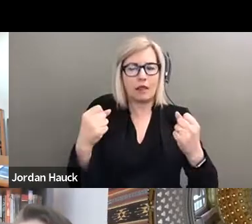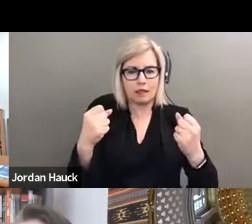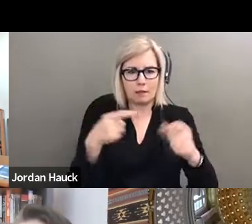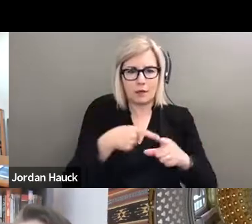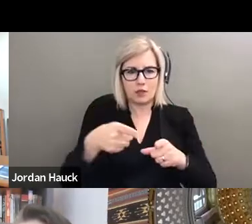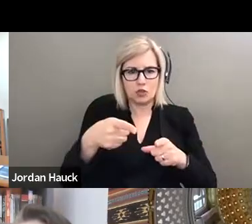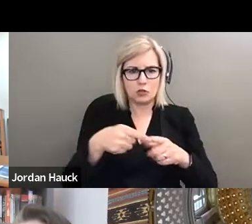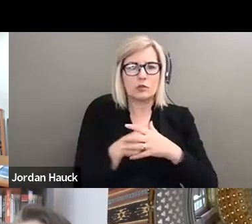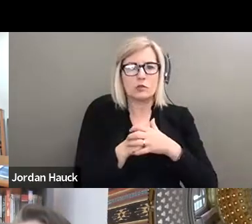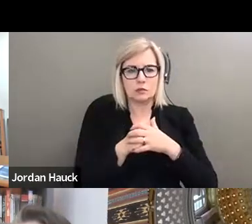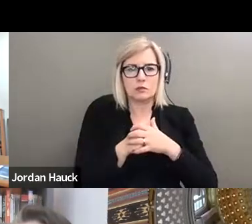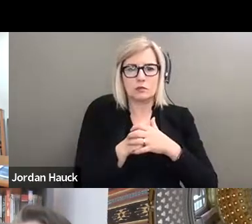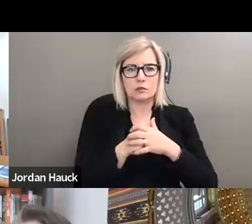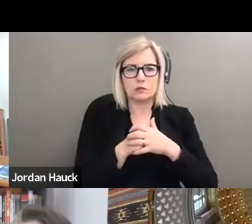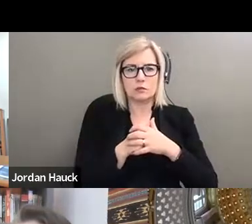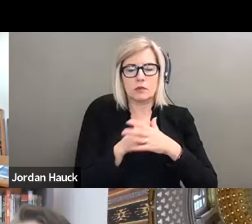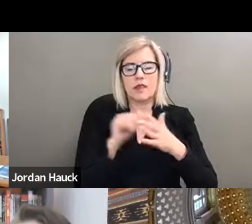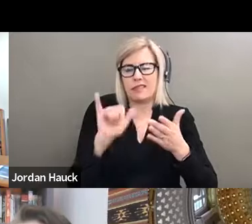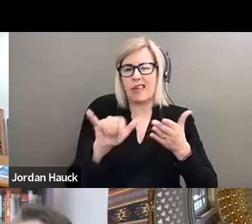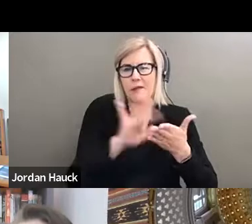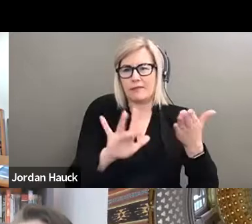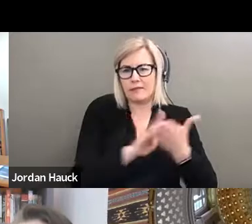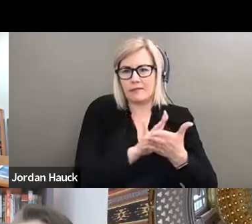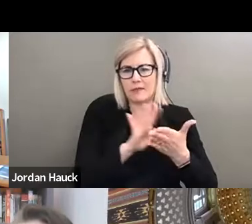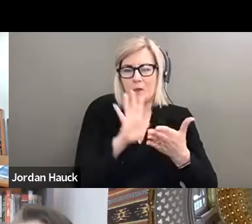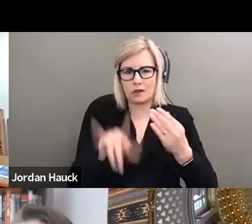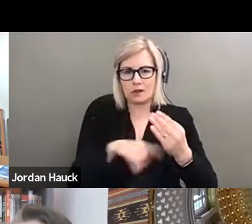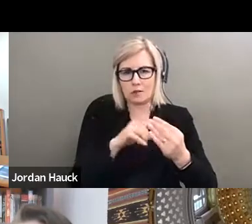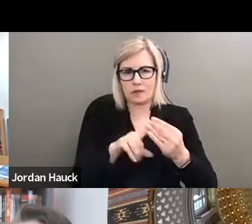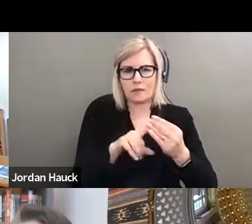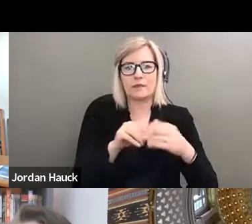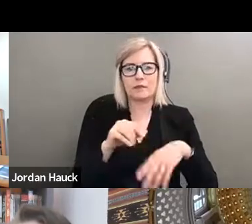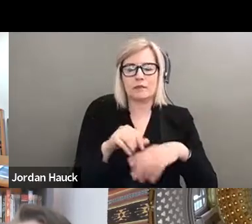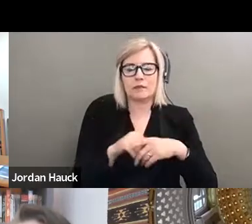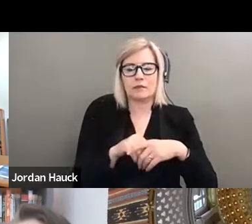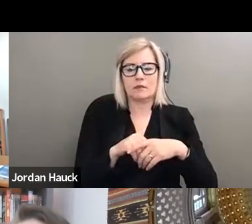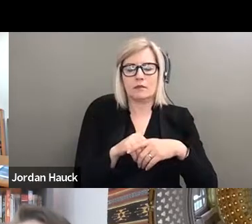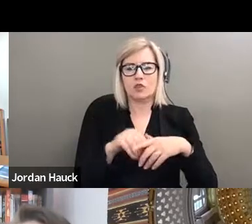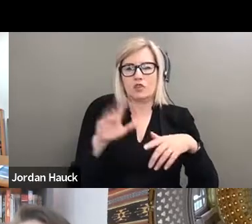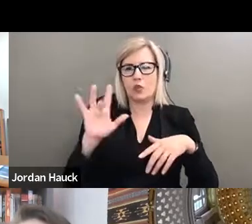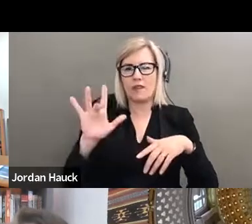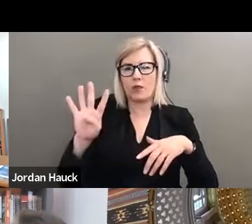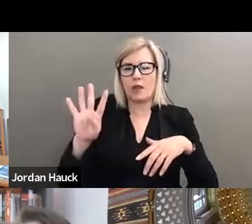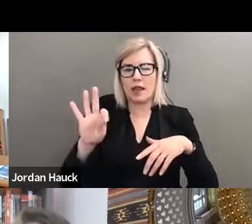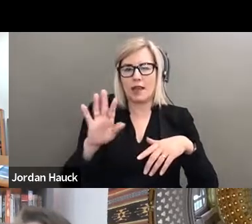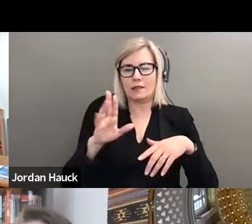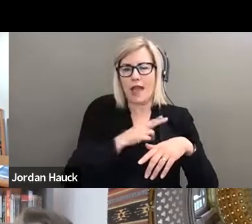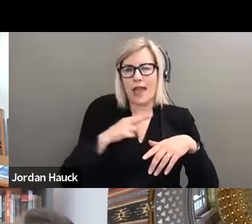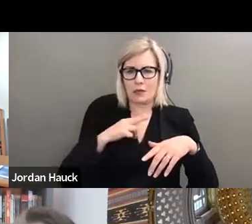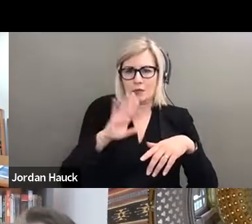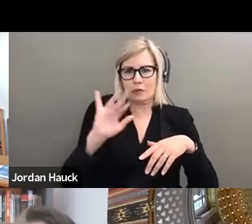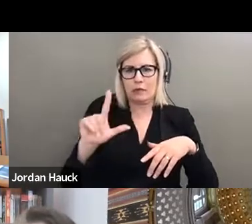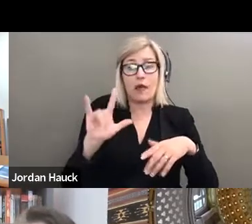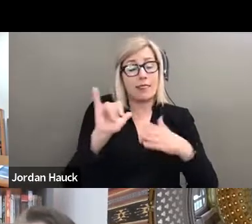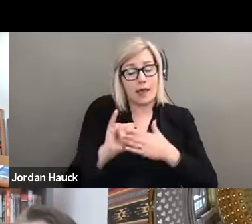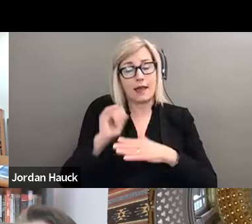bill, the loan repayment program that I talked about, that House File 2549. And that's also